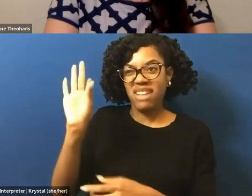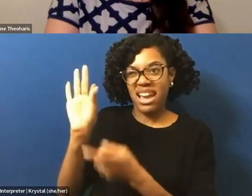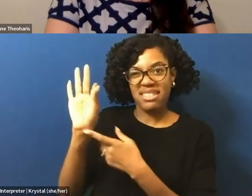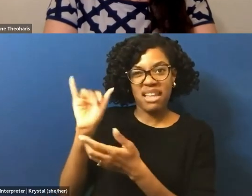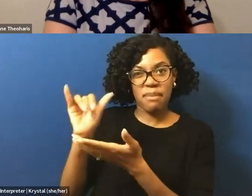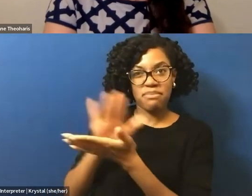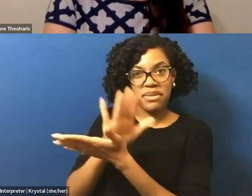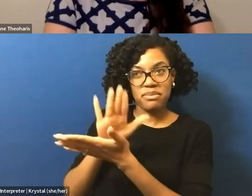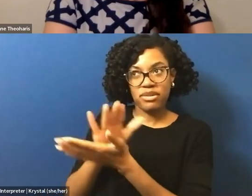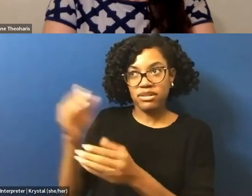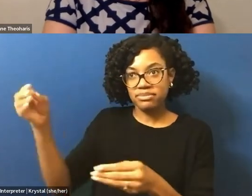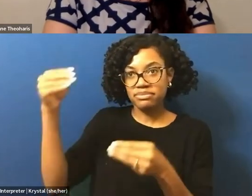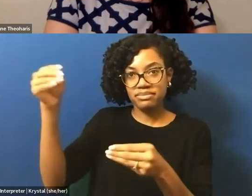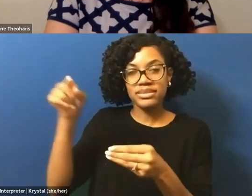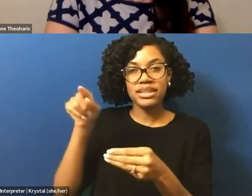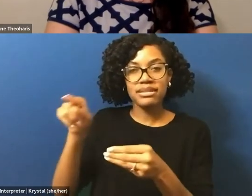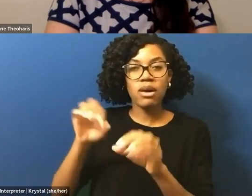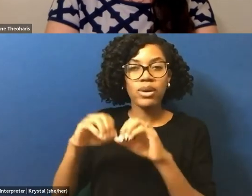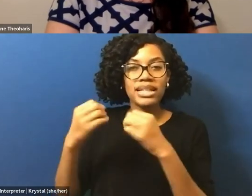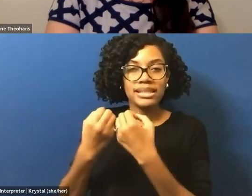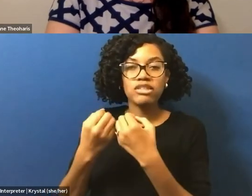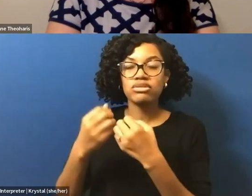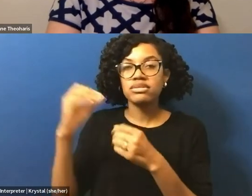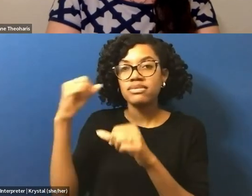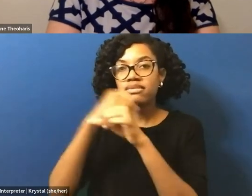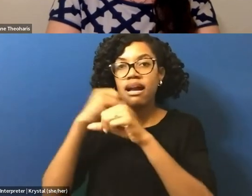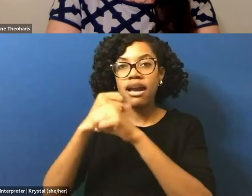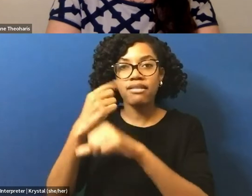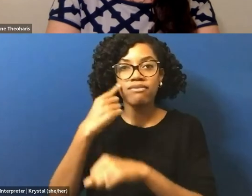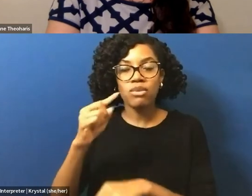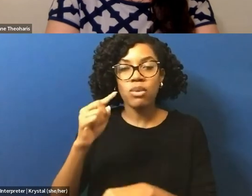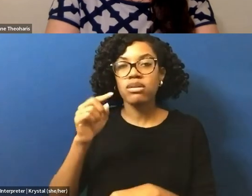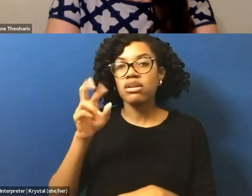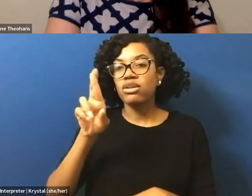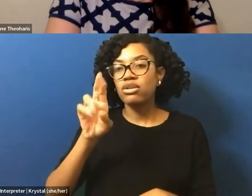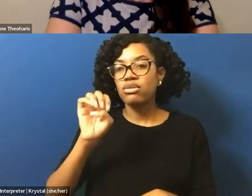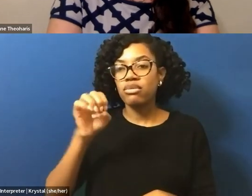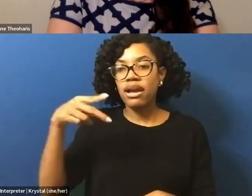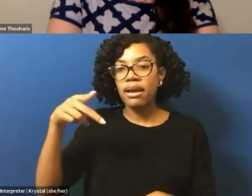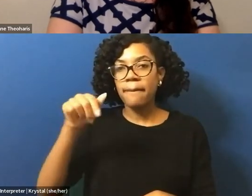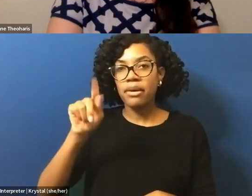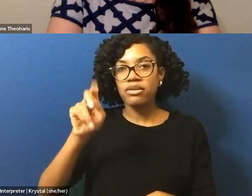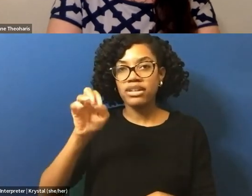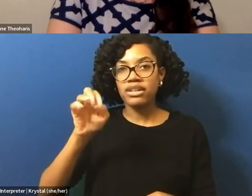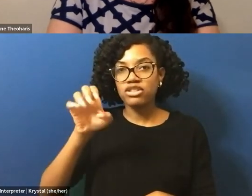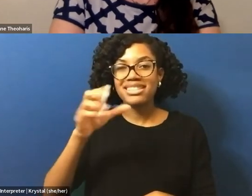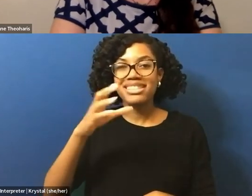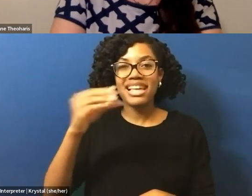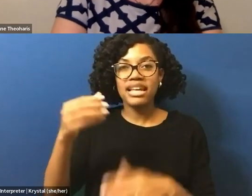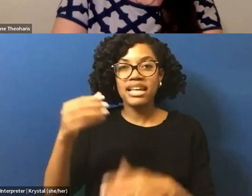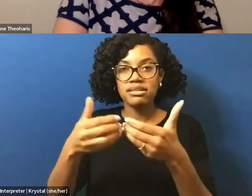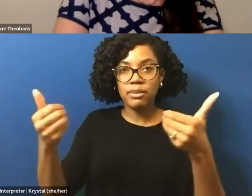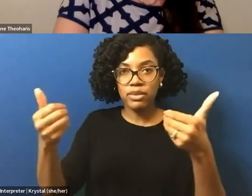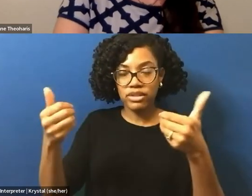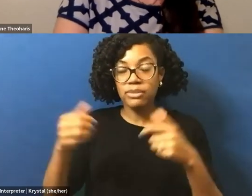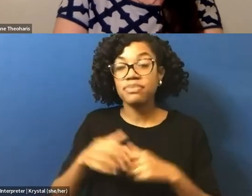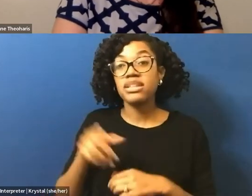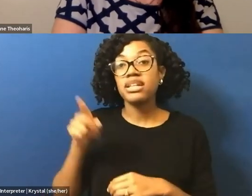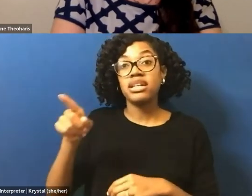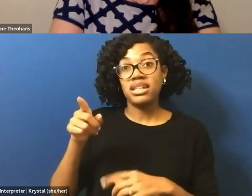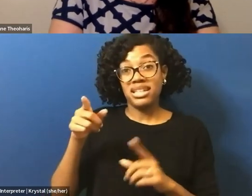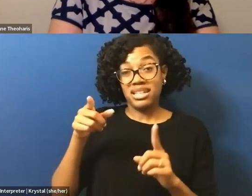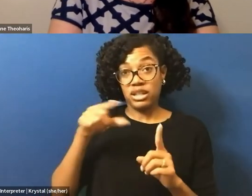for reparations and separation. And she's really interested in getting Parks on board with supporting